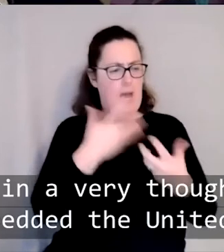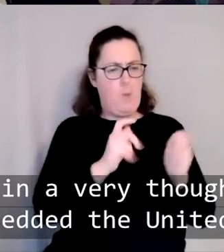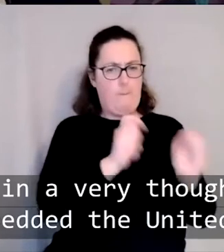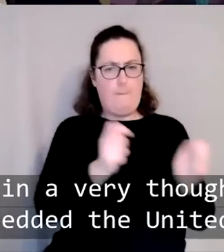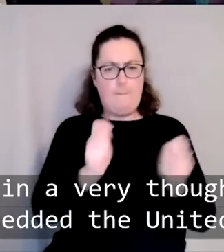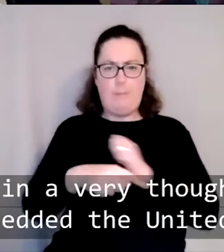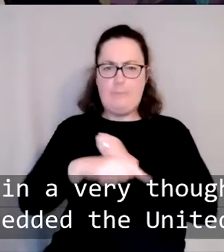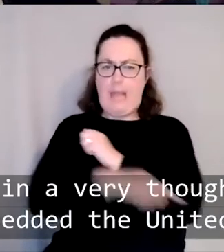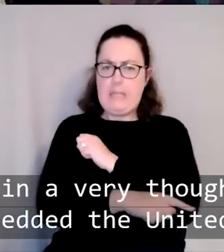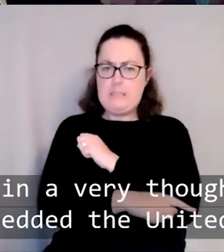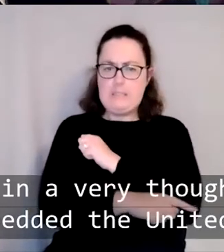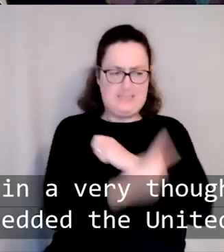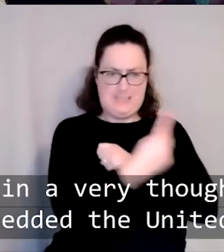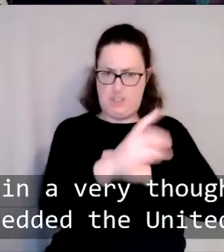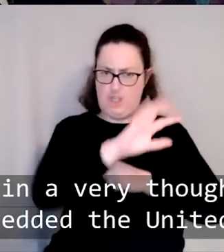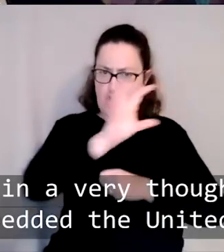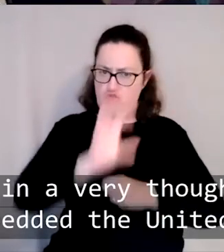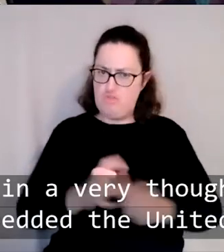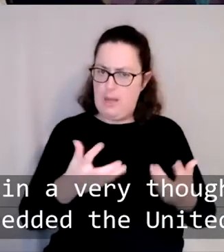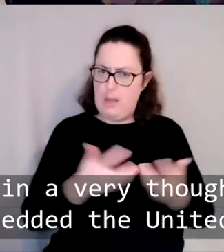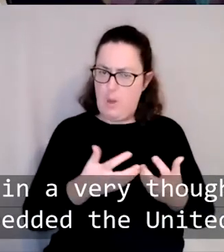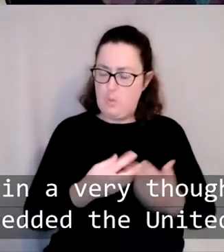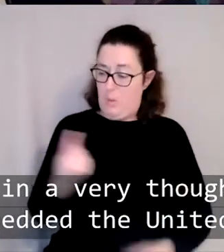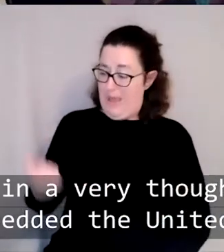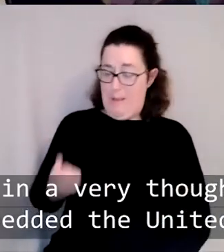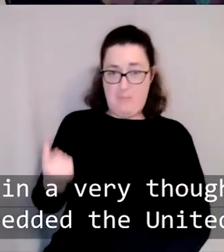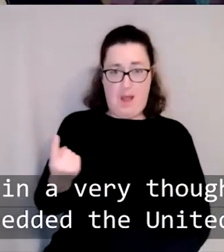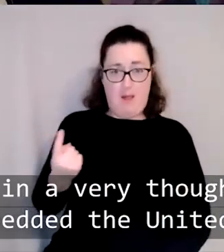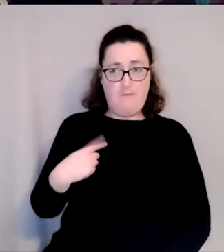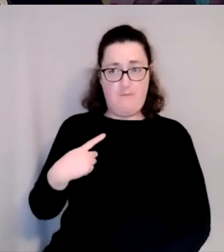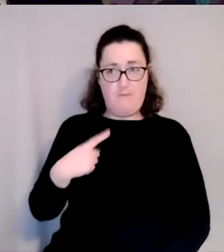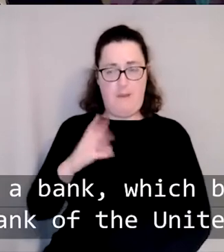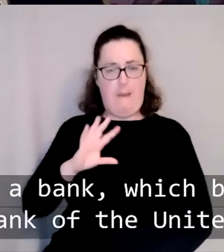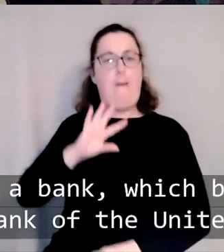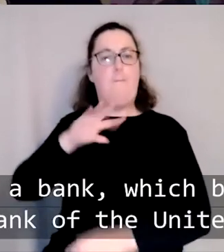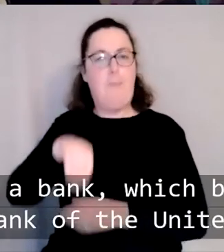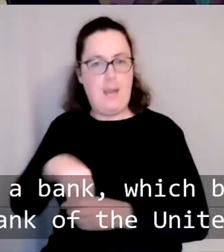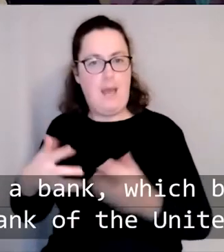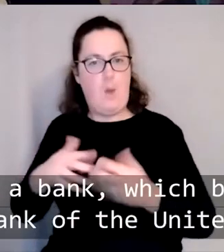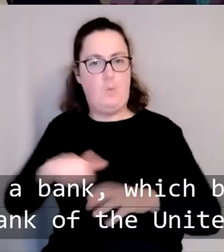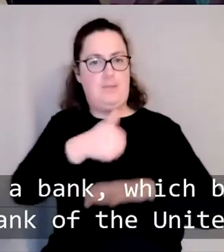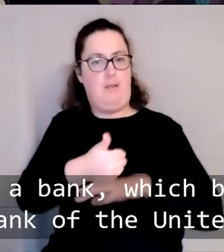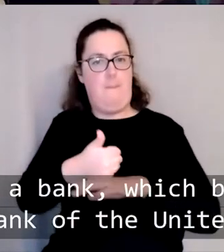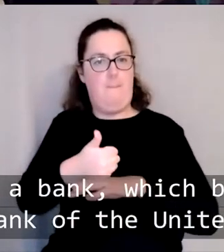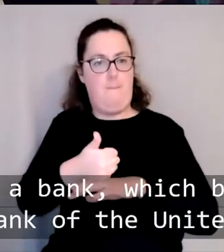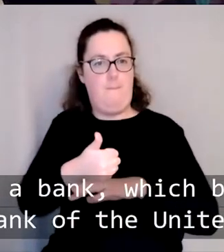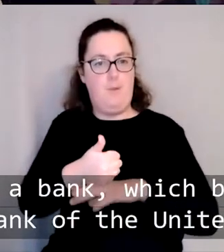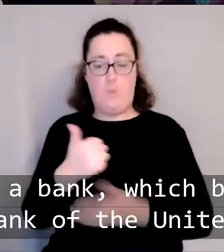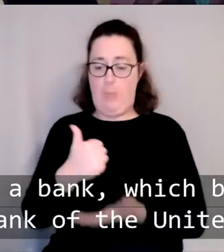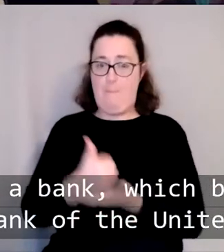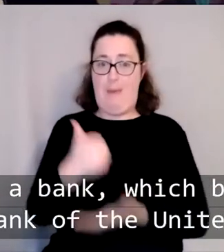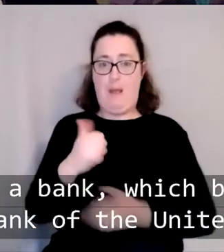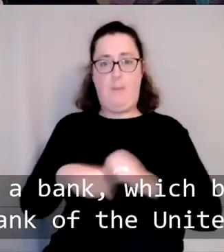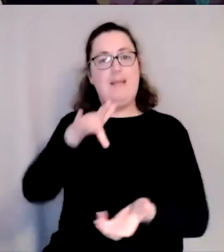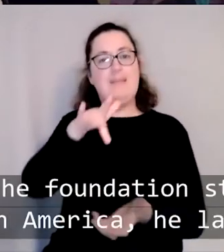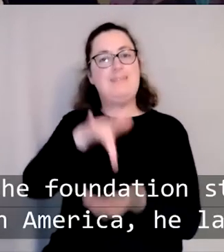in a very thoughtful way, which embedded the United States. He set up a bank which became the central bank